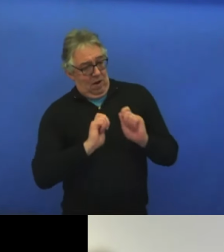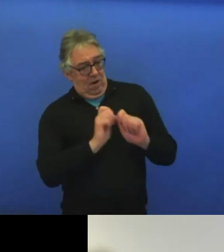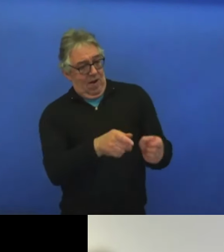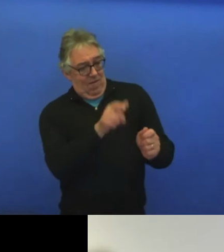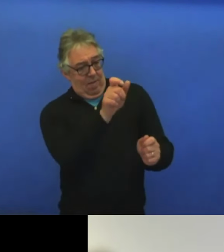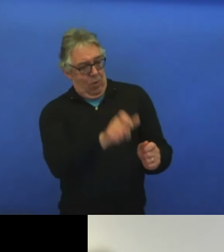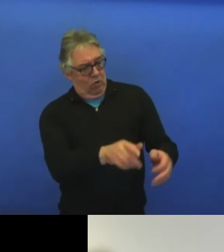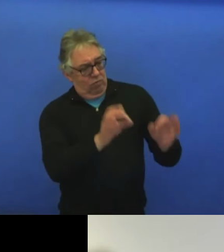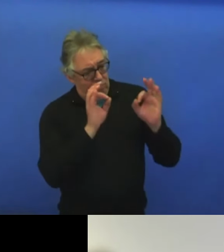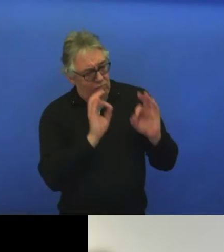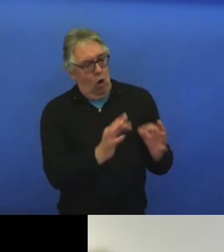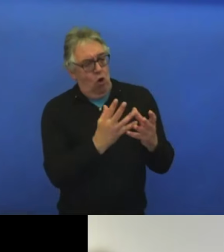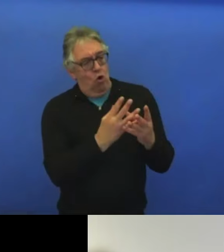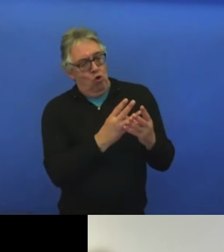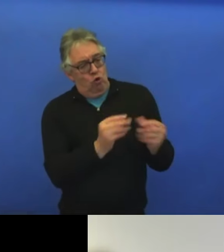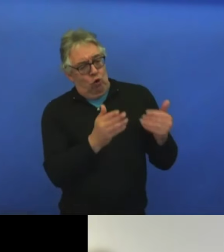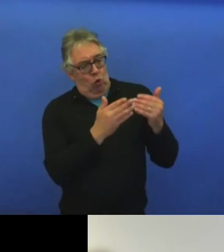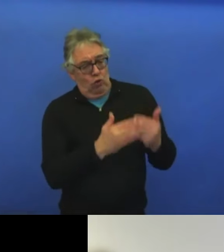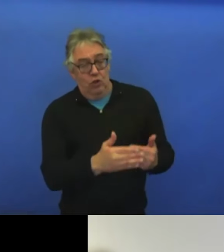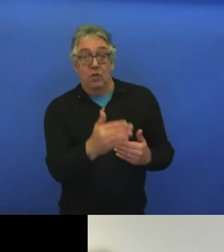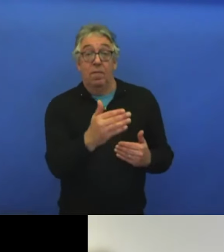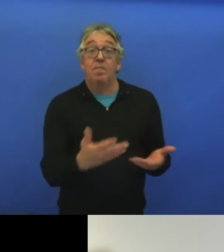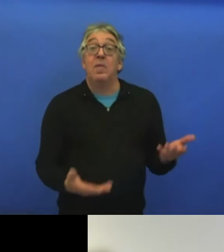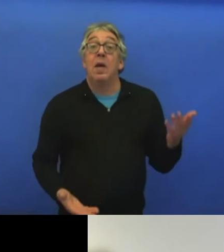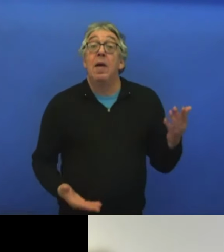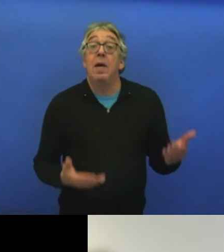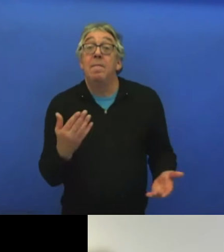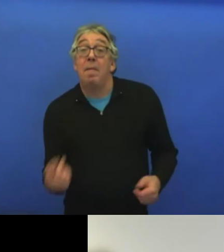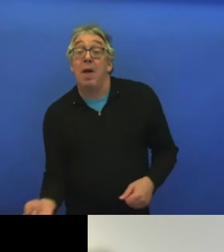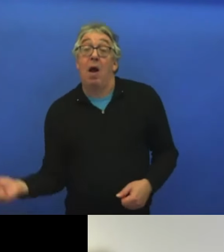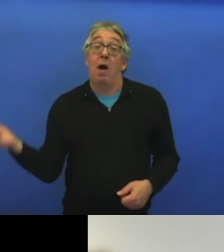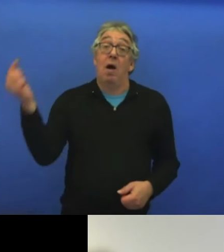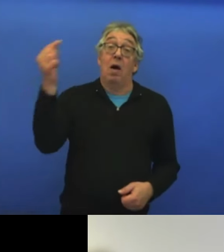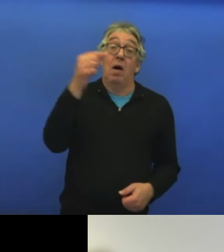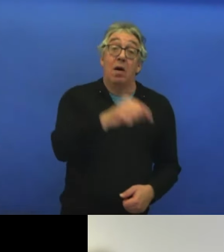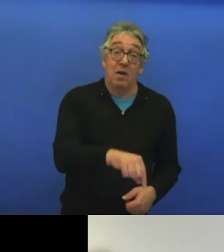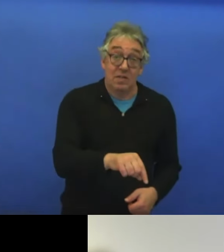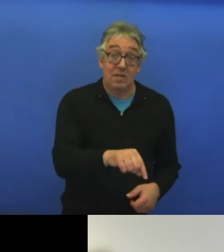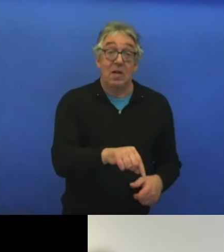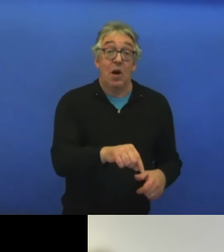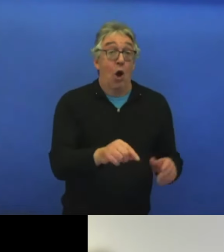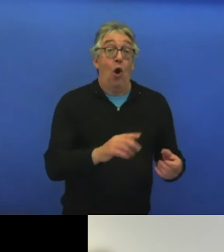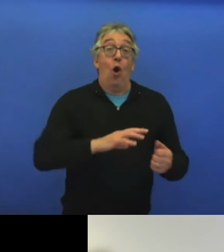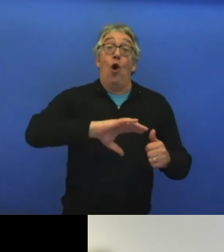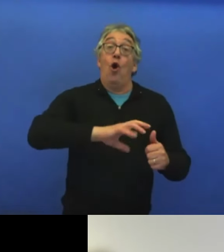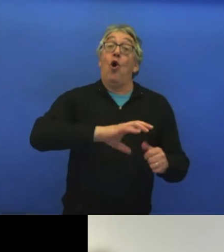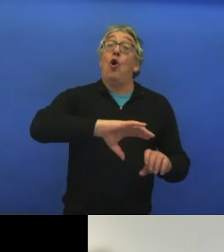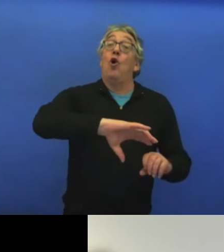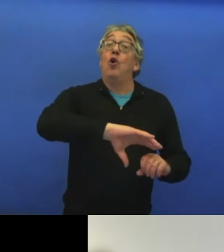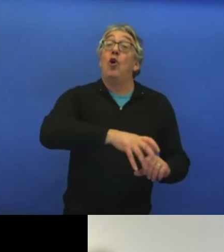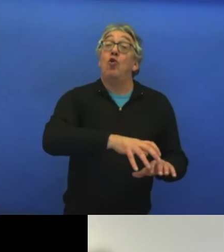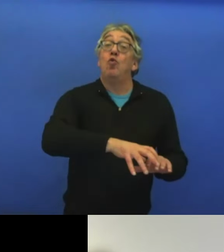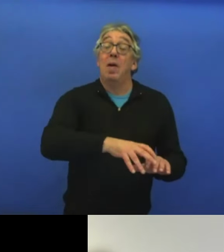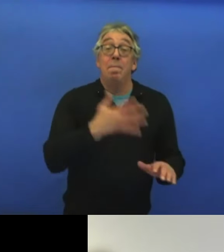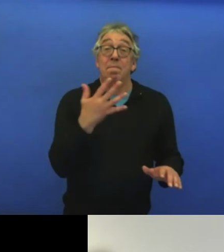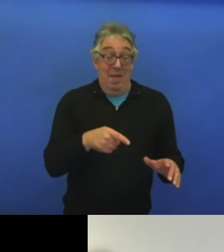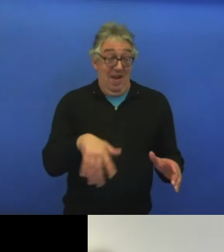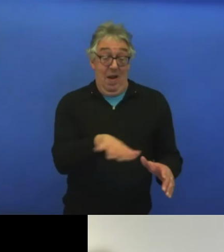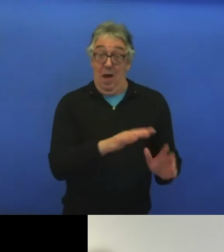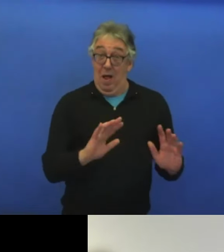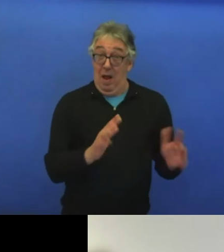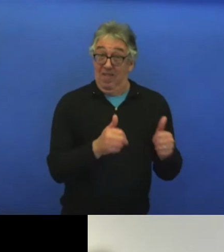person if it's not local integration, meaning if they cannot stay in the host country because the conditions in the host country are not great, then